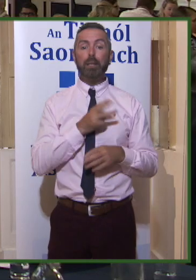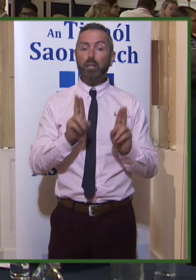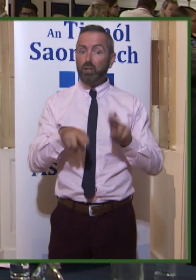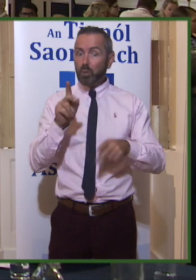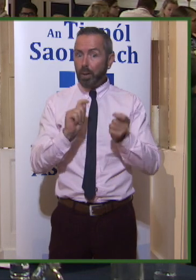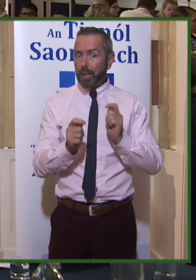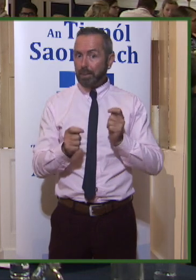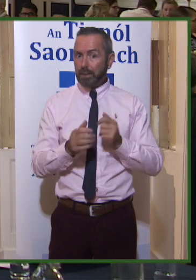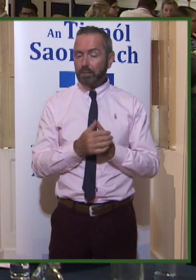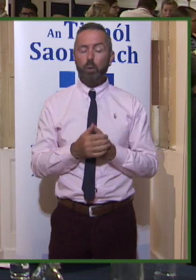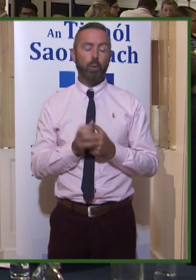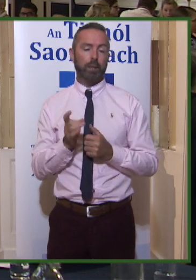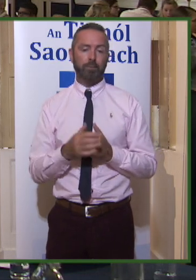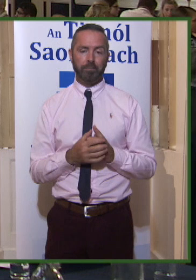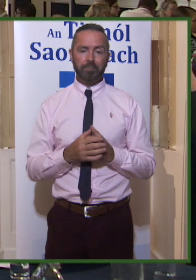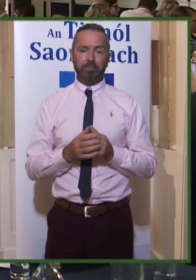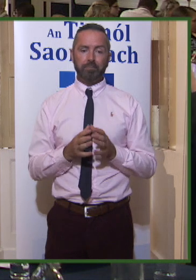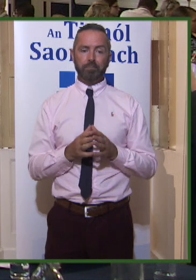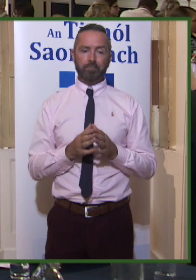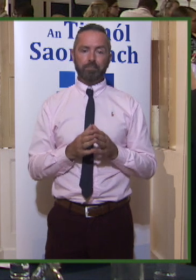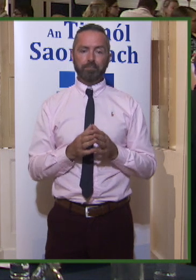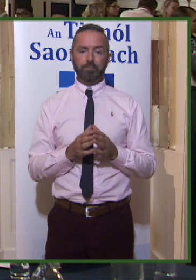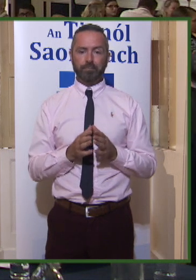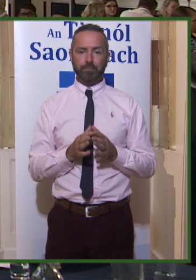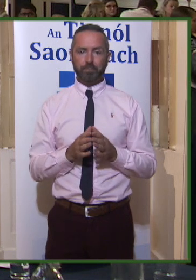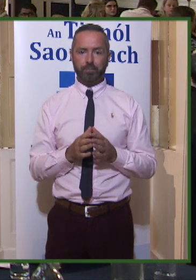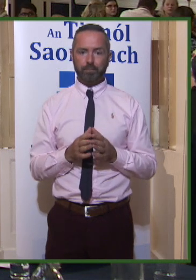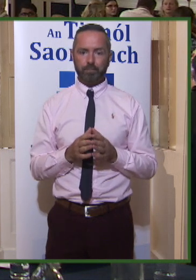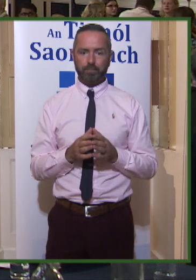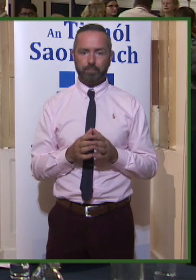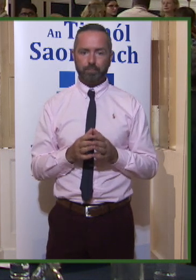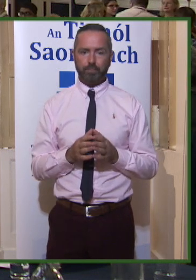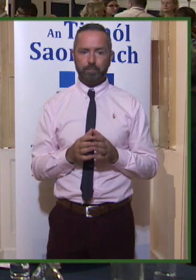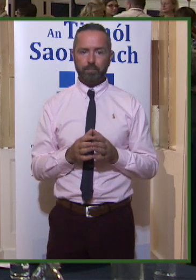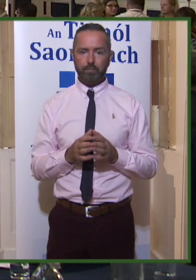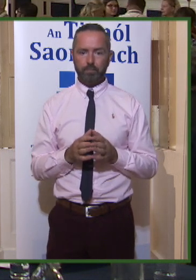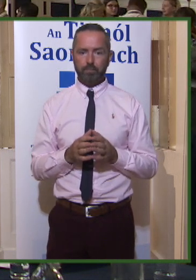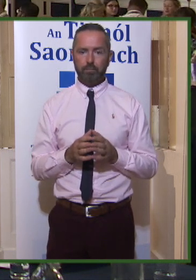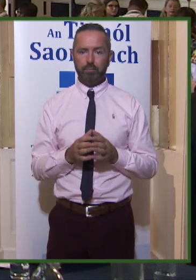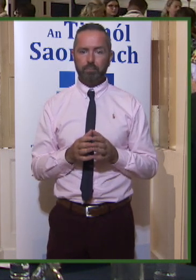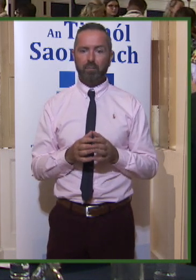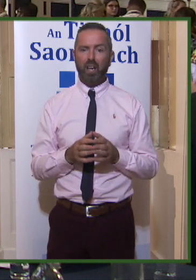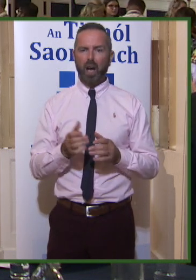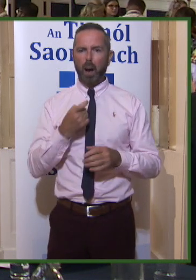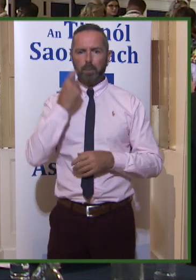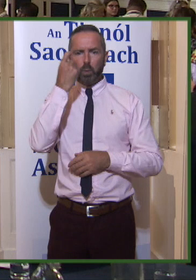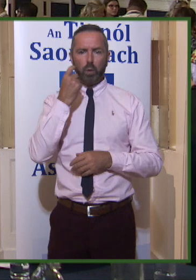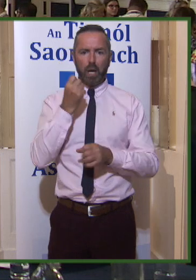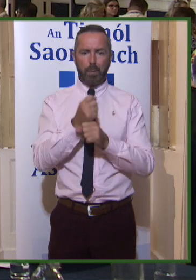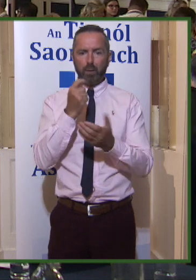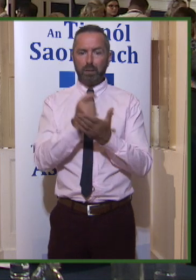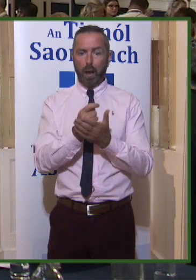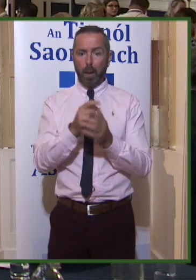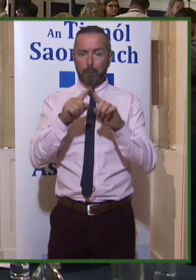amendment. Yeah, it's that same question. Can I just answer that? Just the time frame for in the